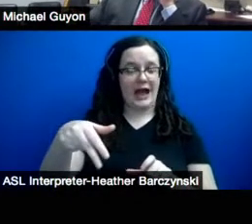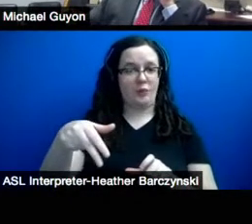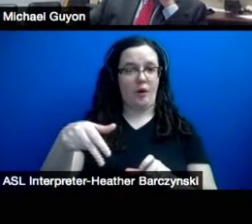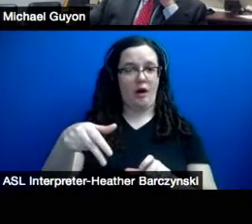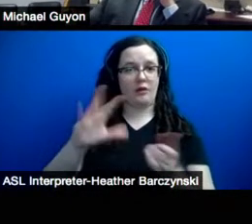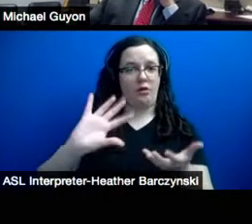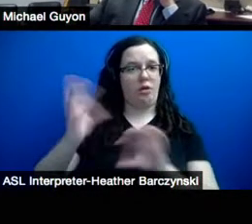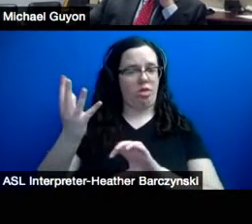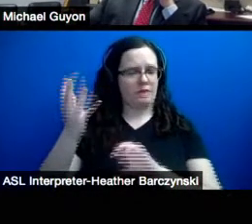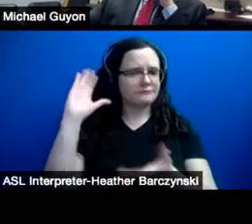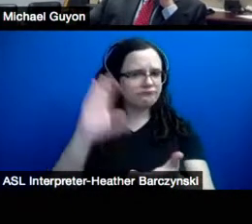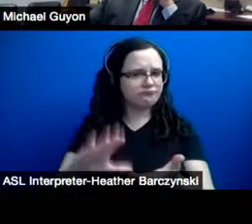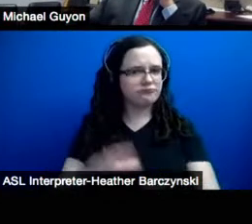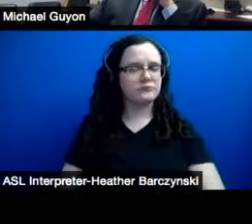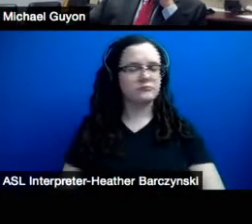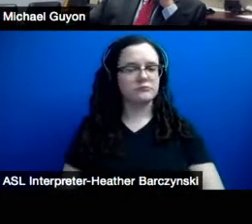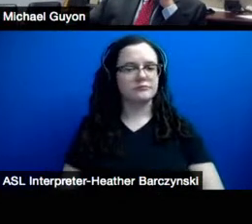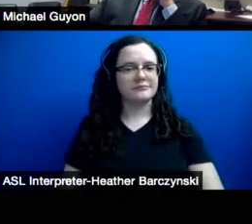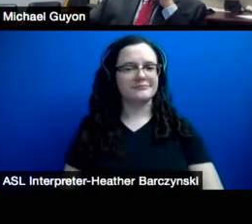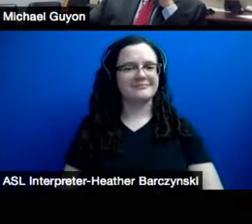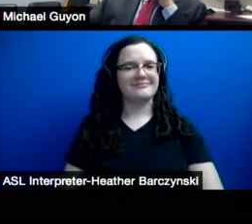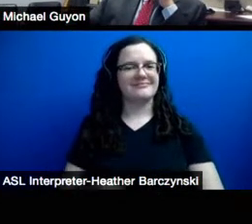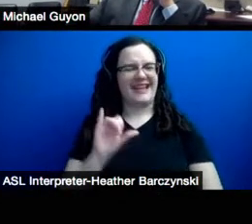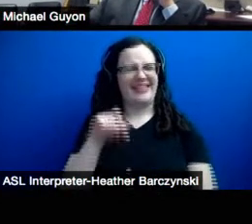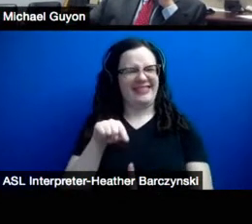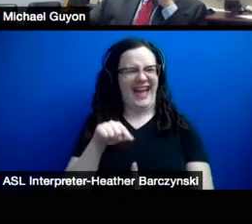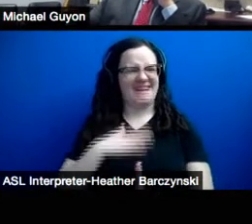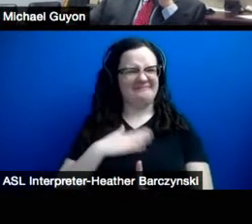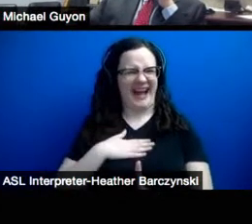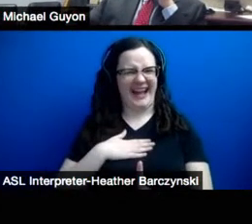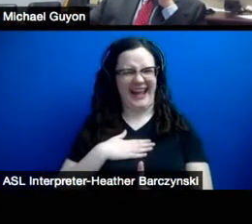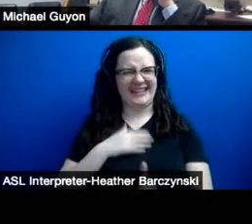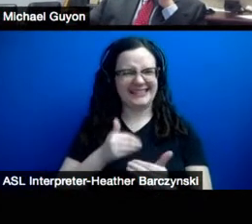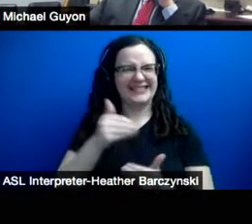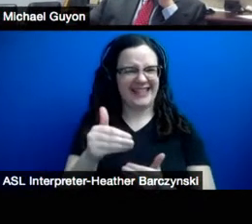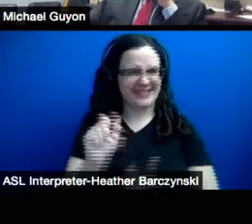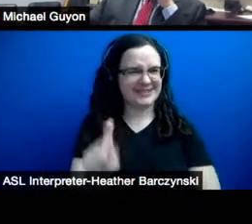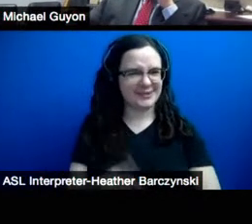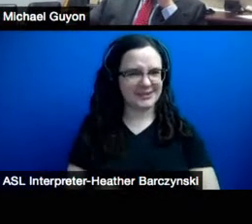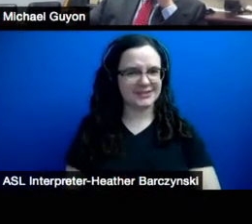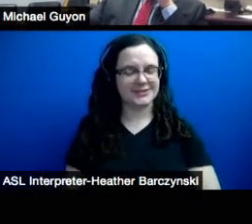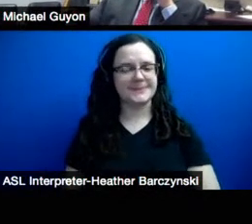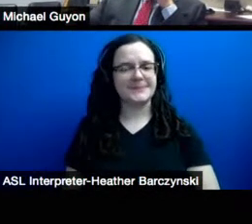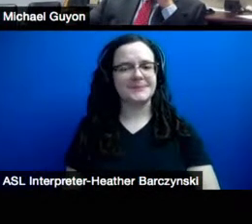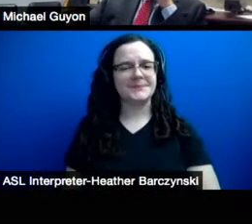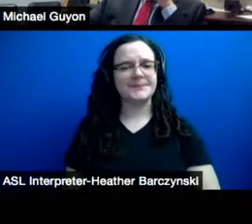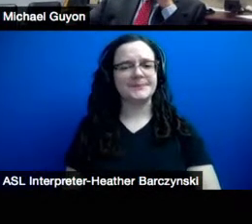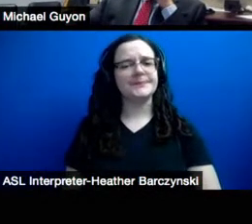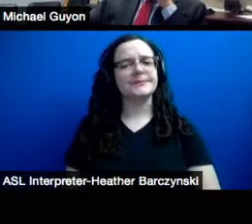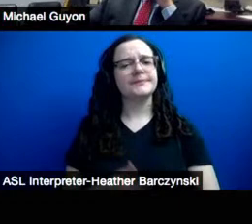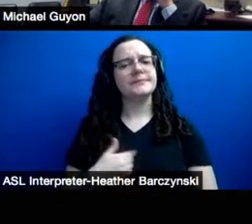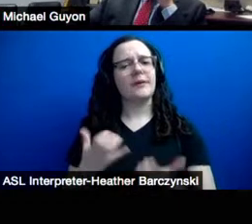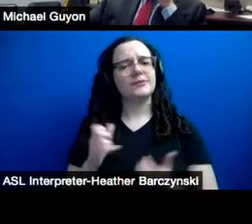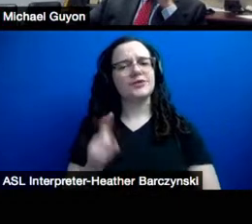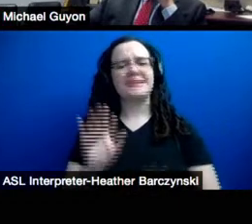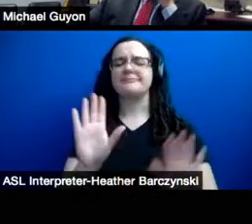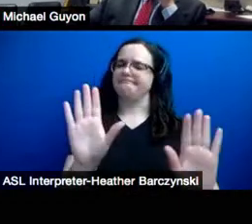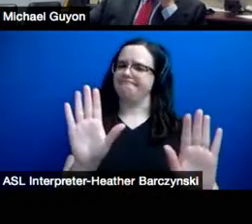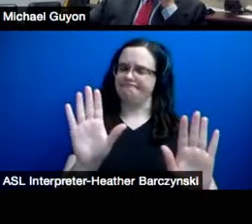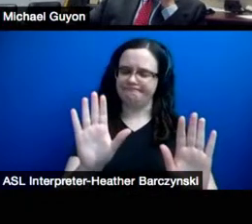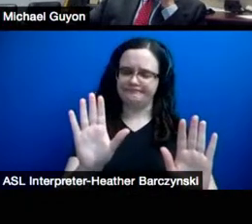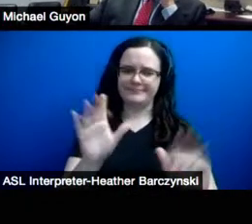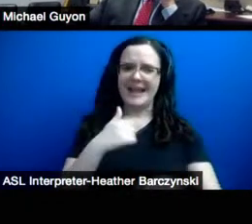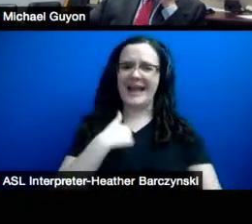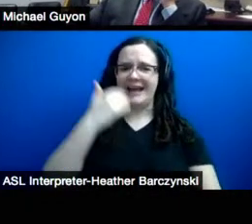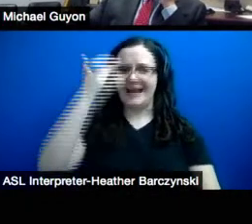disruption in the area. And that was going to be my next question, was to ask about, and I know this sort